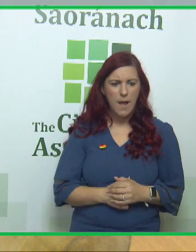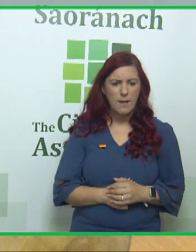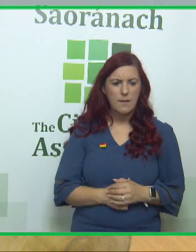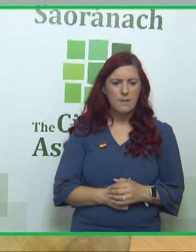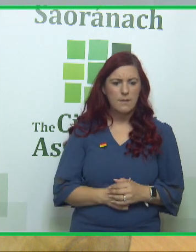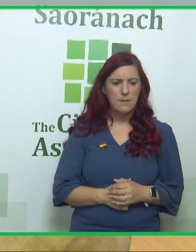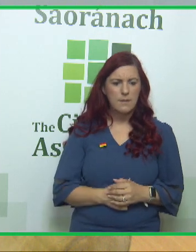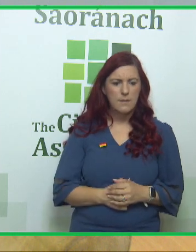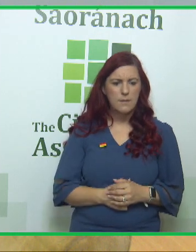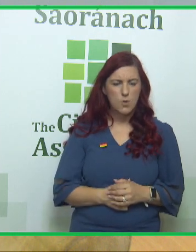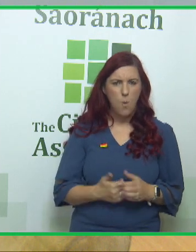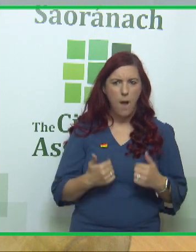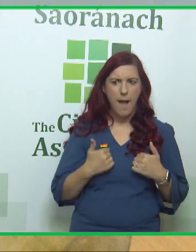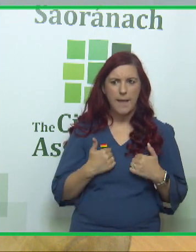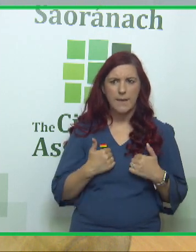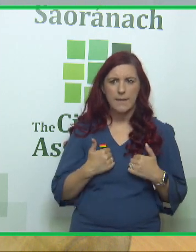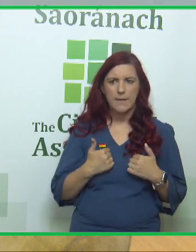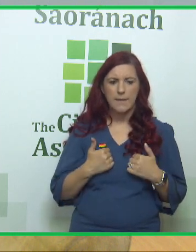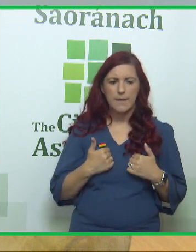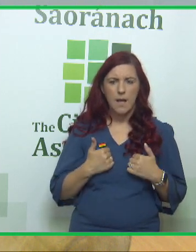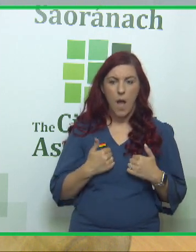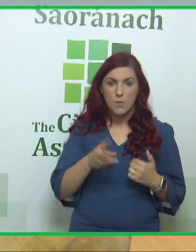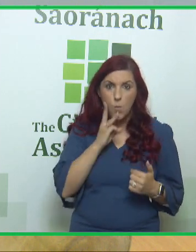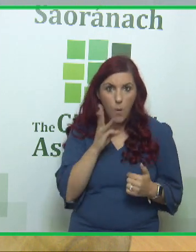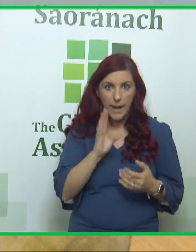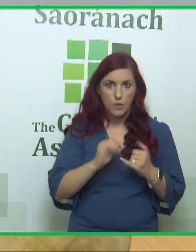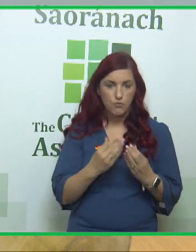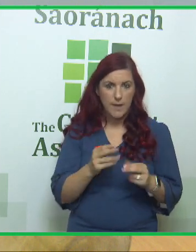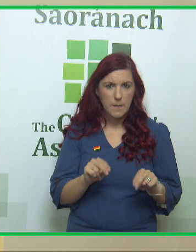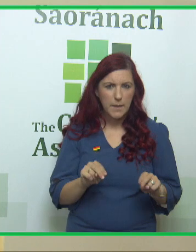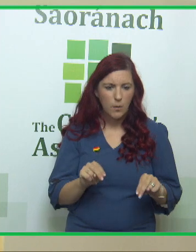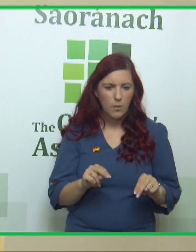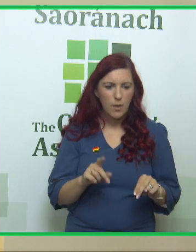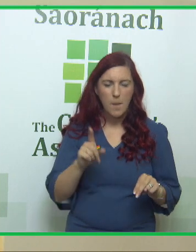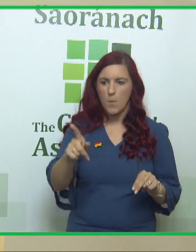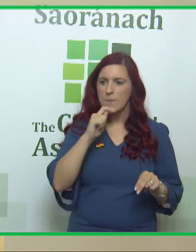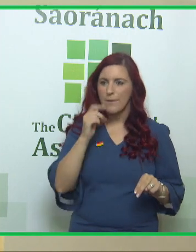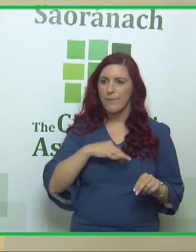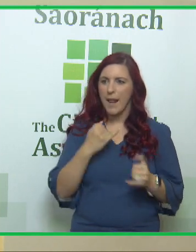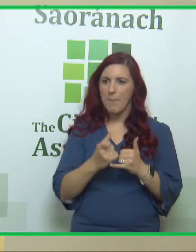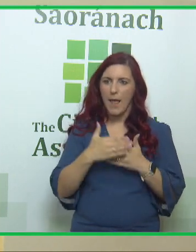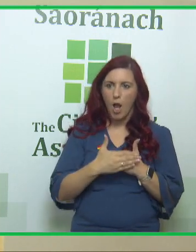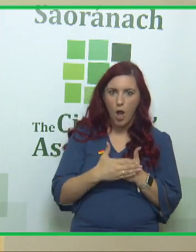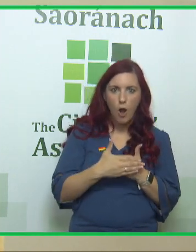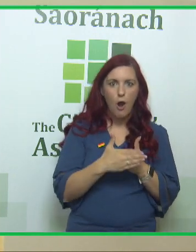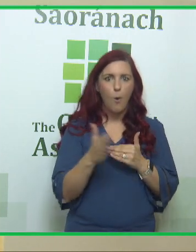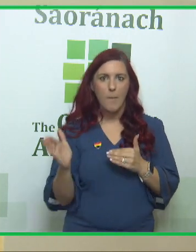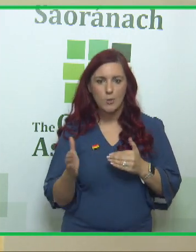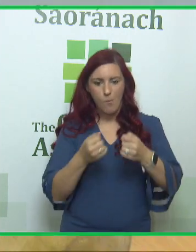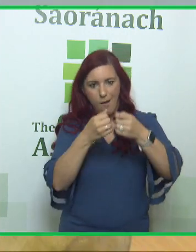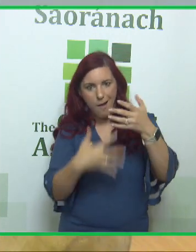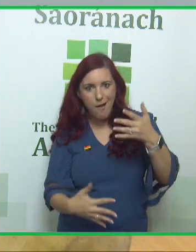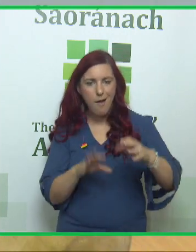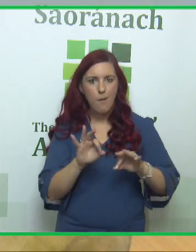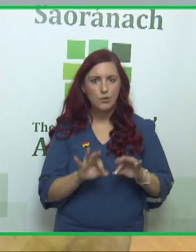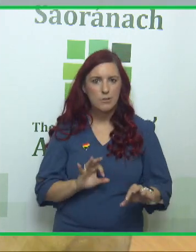I became willing to try something new. So what were the keys that unlocked then that for you, that got you to the position now where you're actually